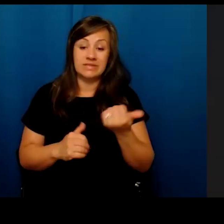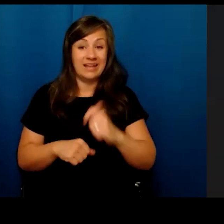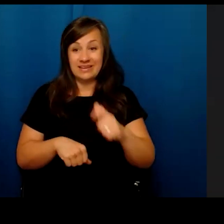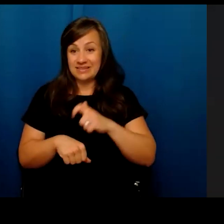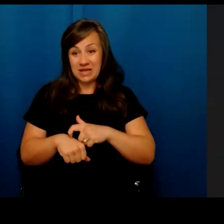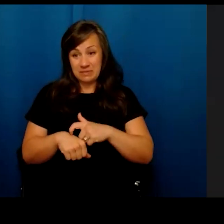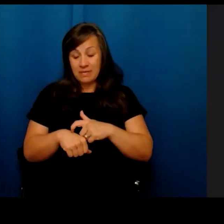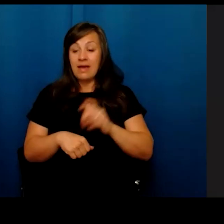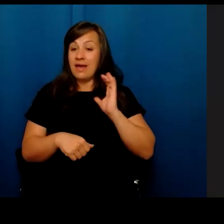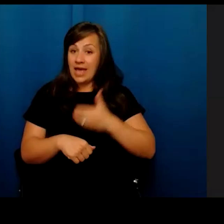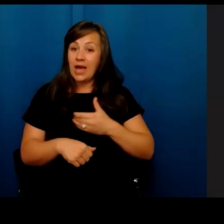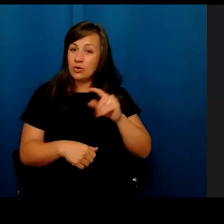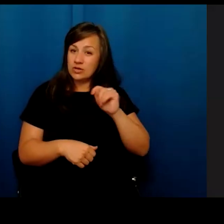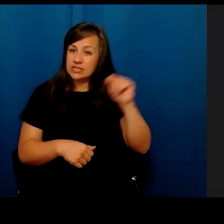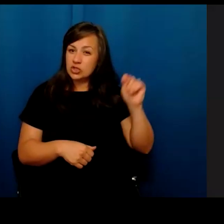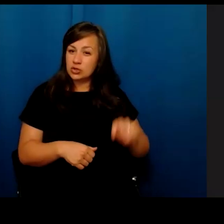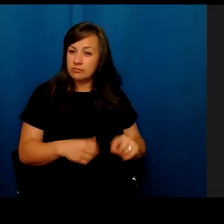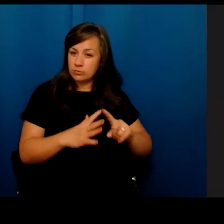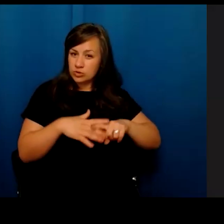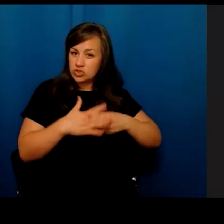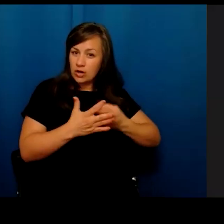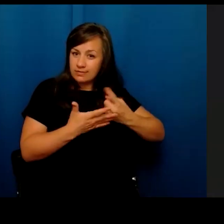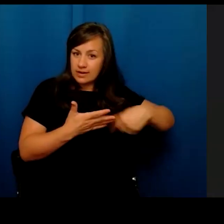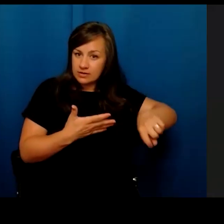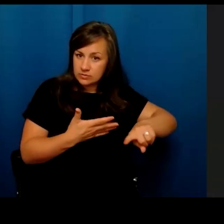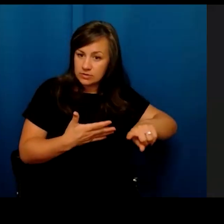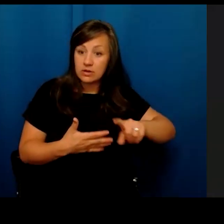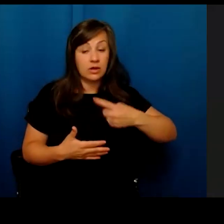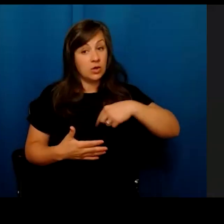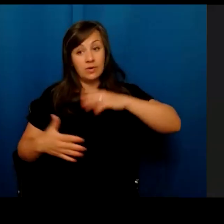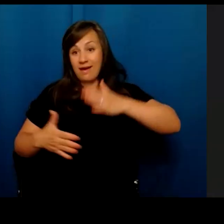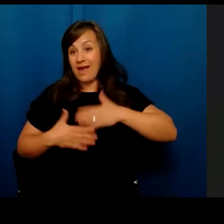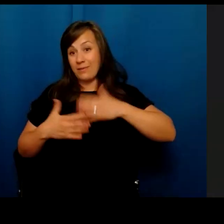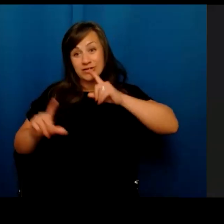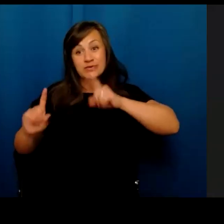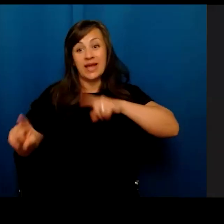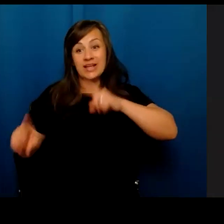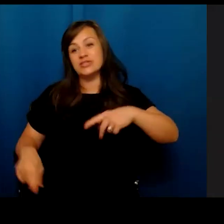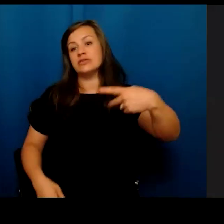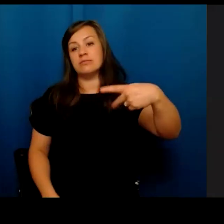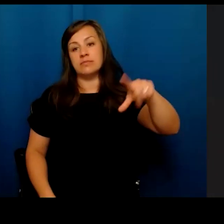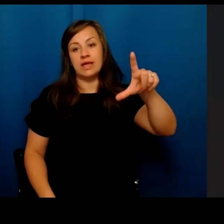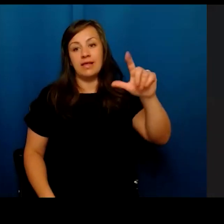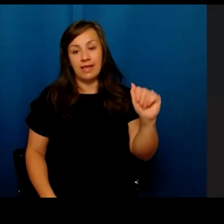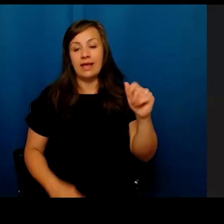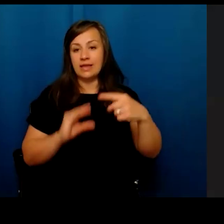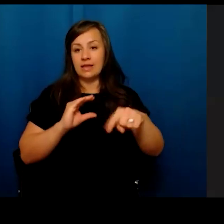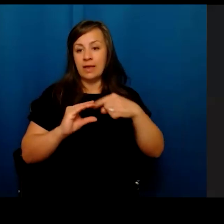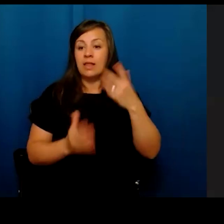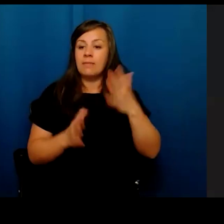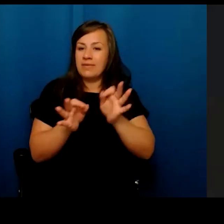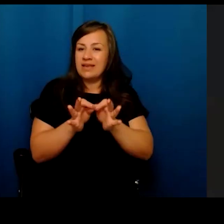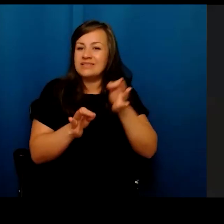the term starts next week, so we will answer your questions at that PLA email address. Just know we may be a